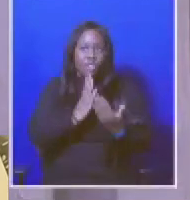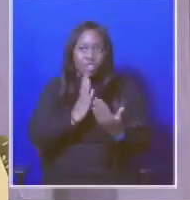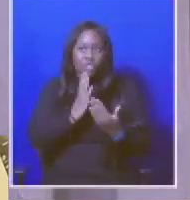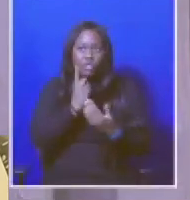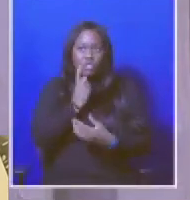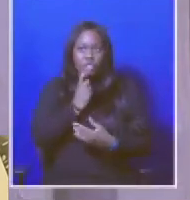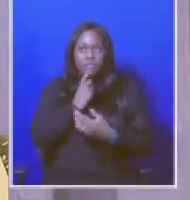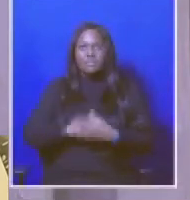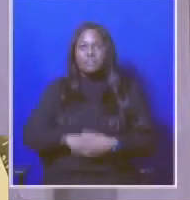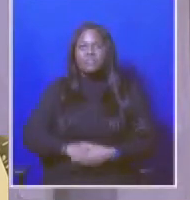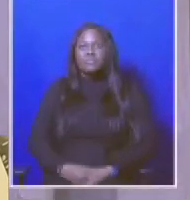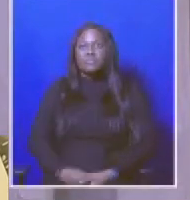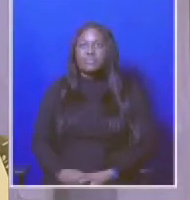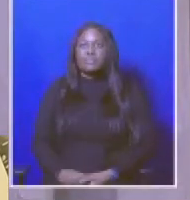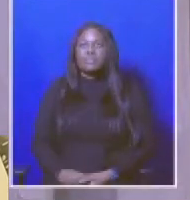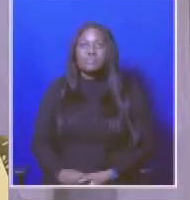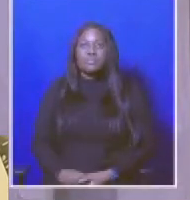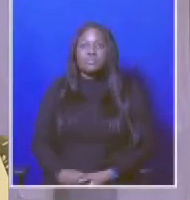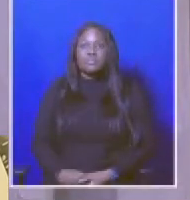The first